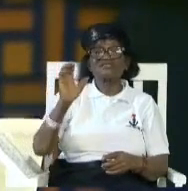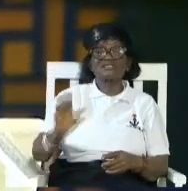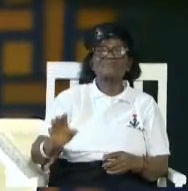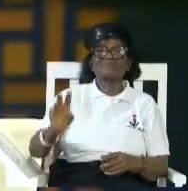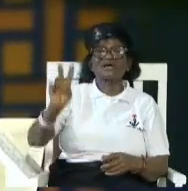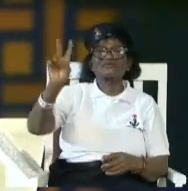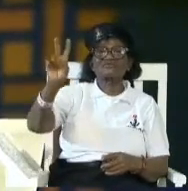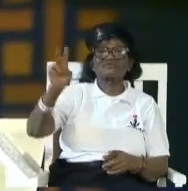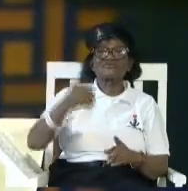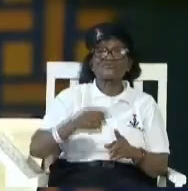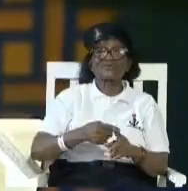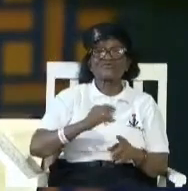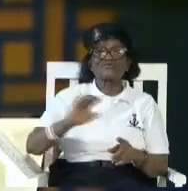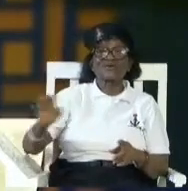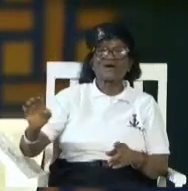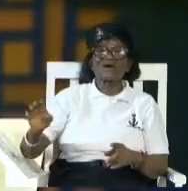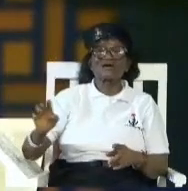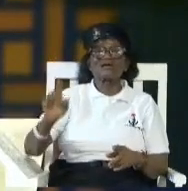From verse 20 to